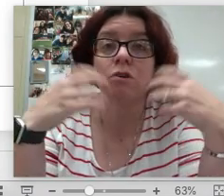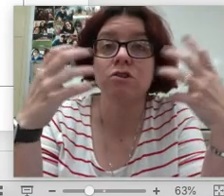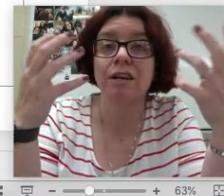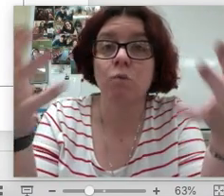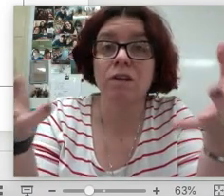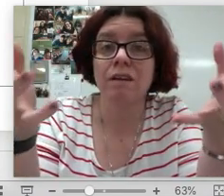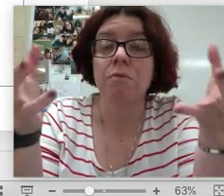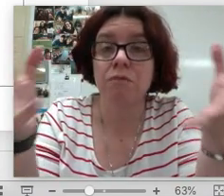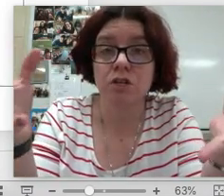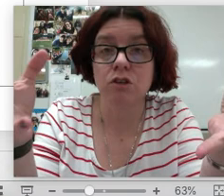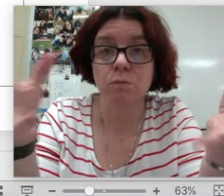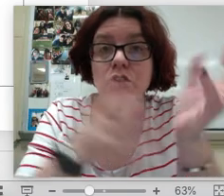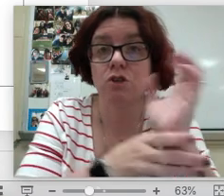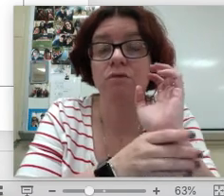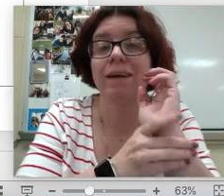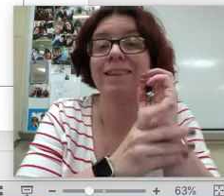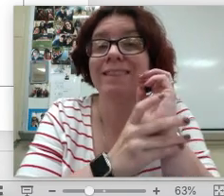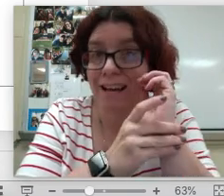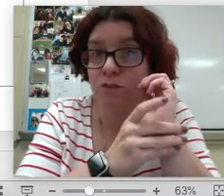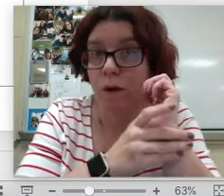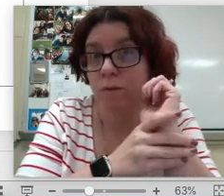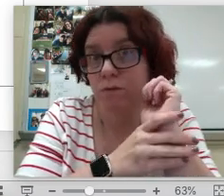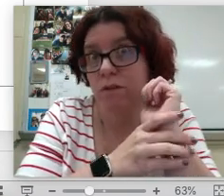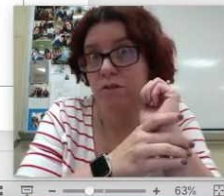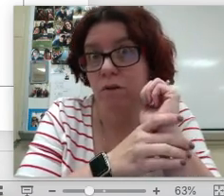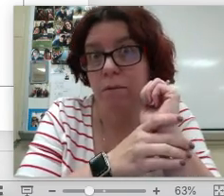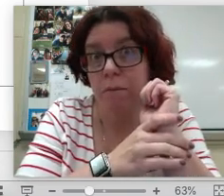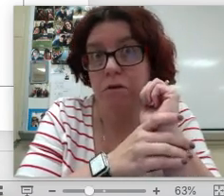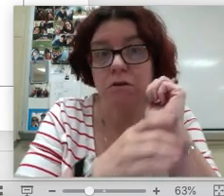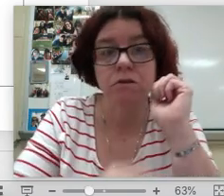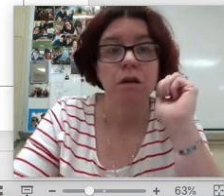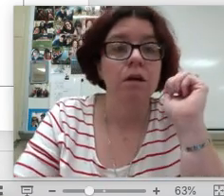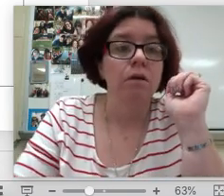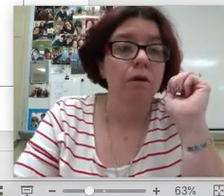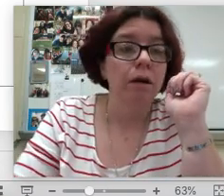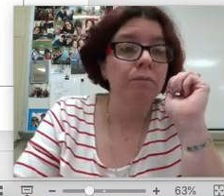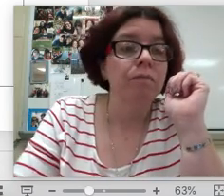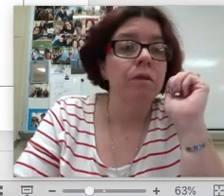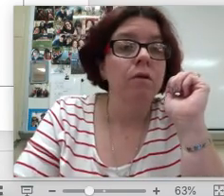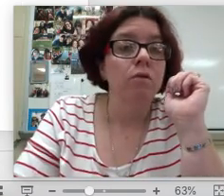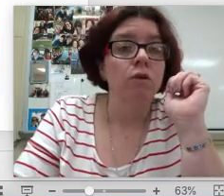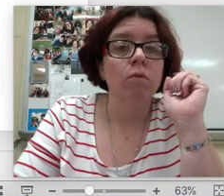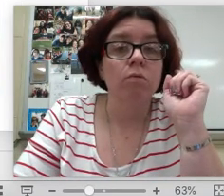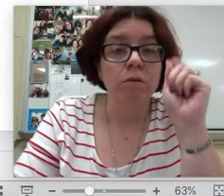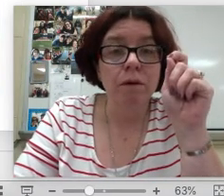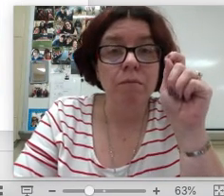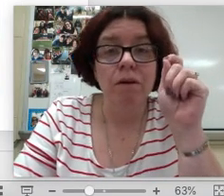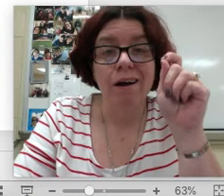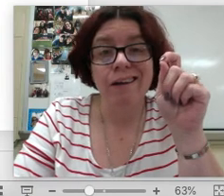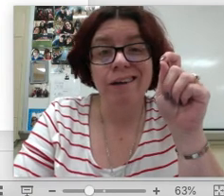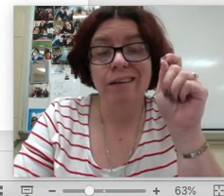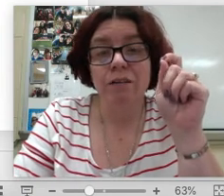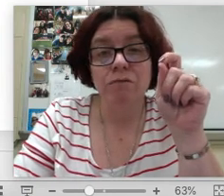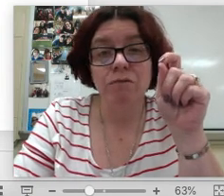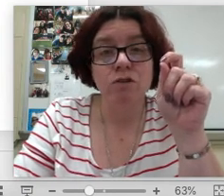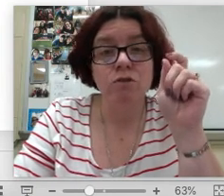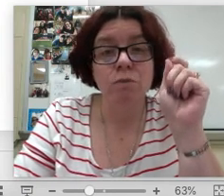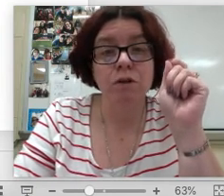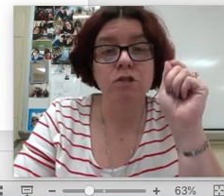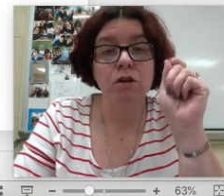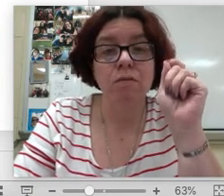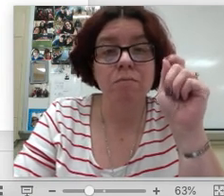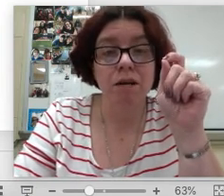you understand what type of facial expression you have to make. That's why we do these grammar markers, okay? So remember, eye contact and